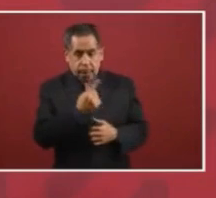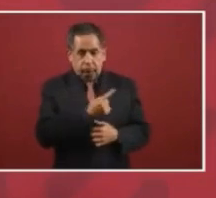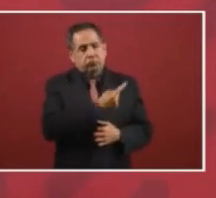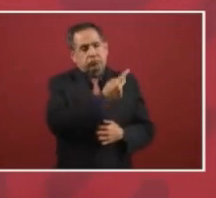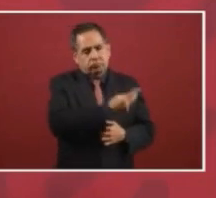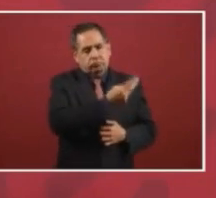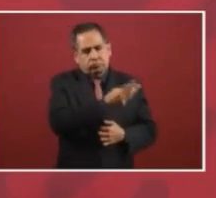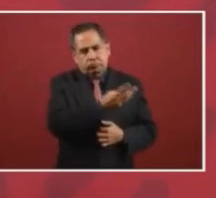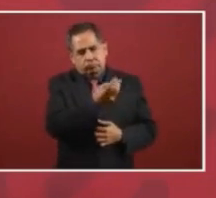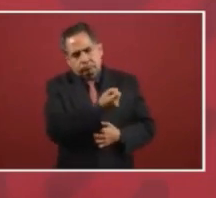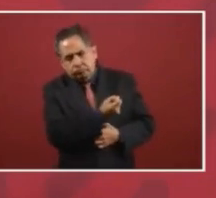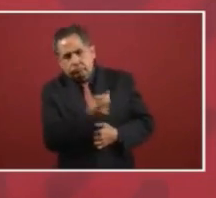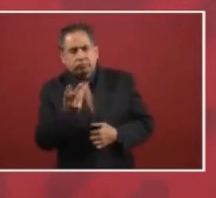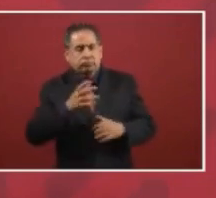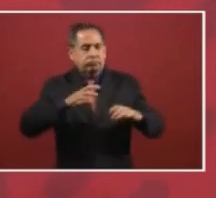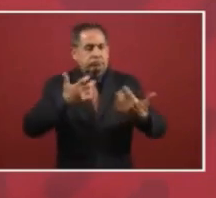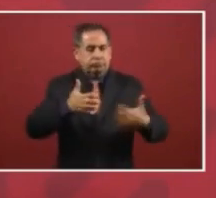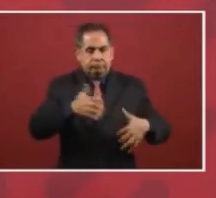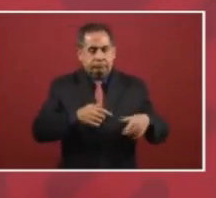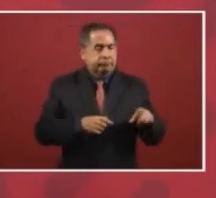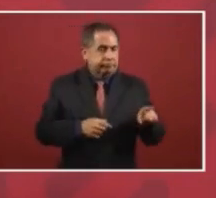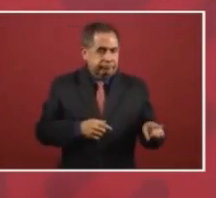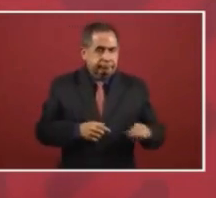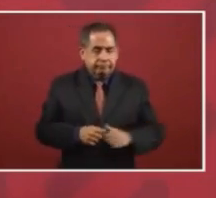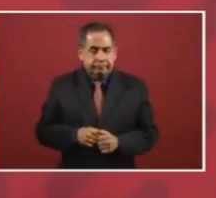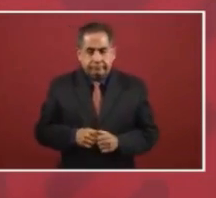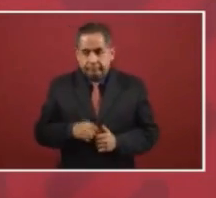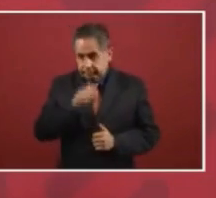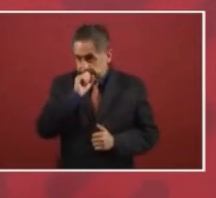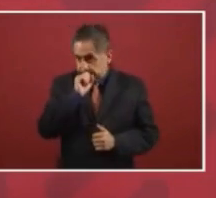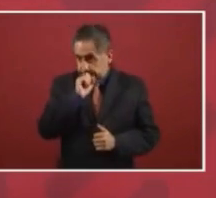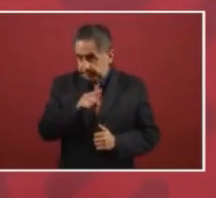due to our company and a few others,